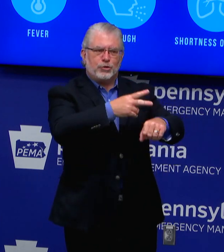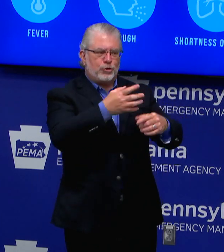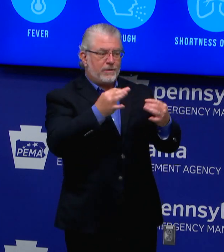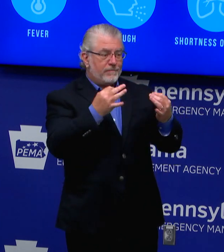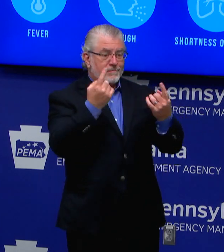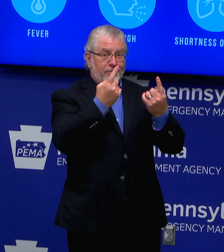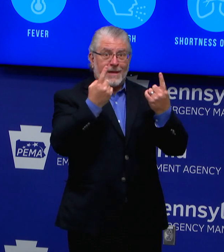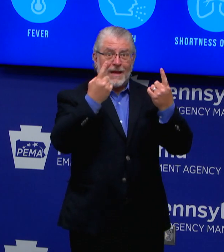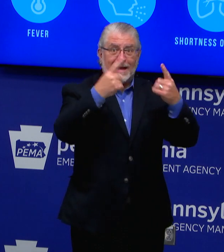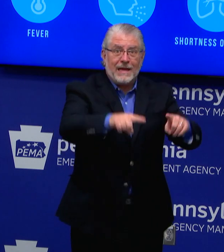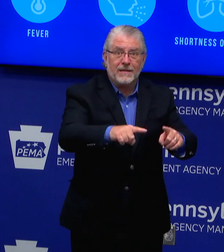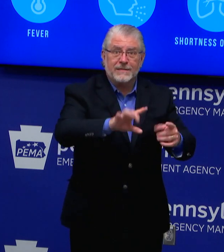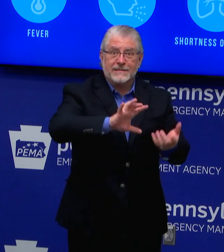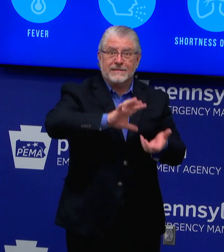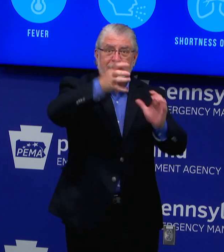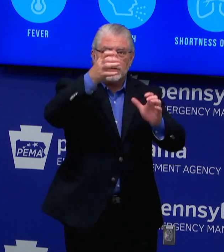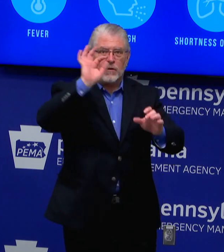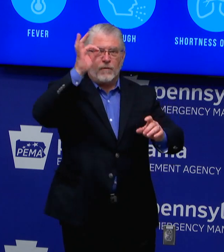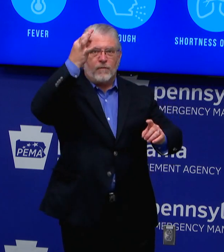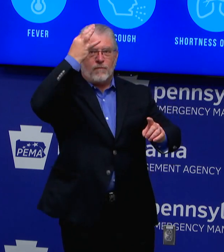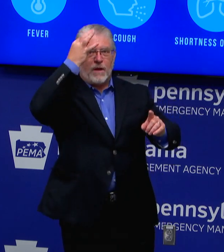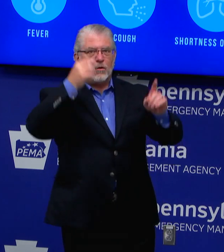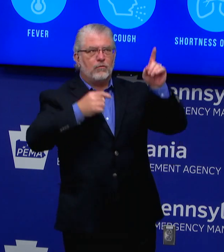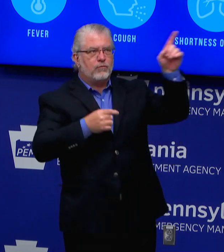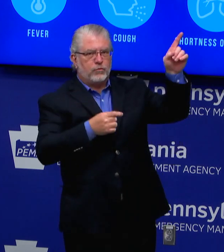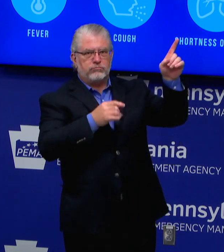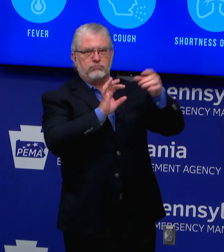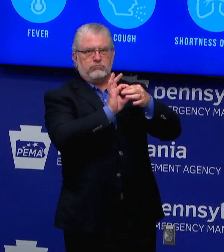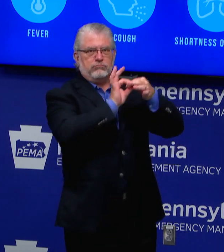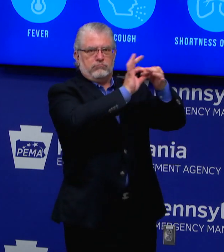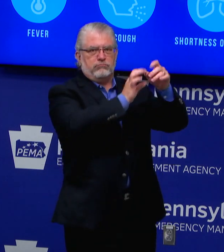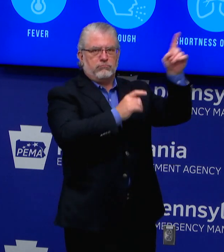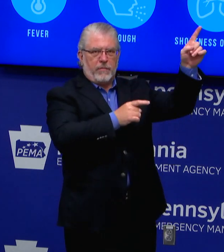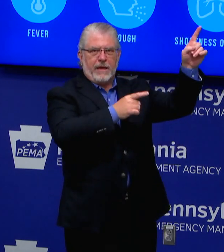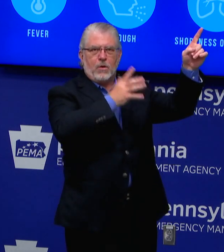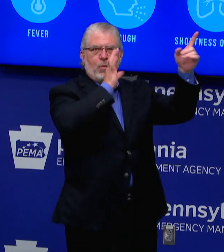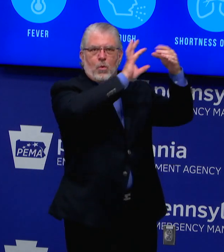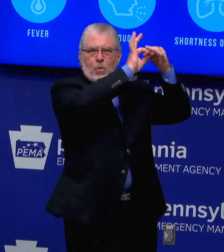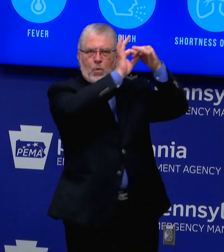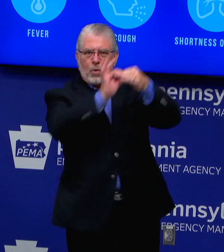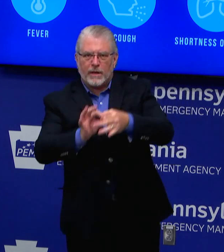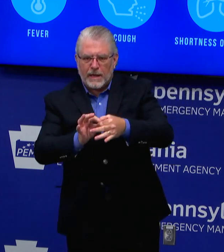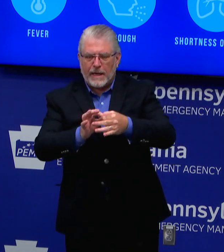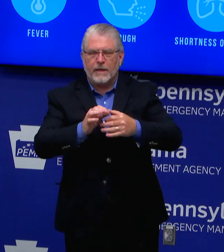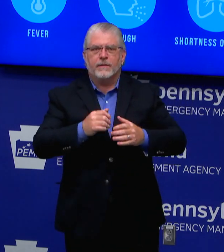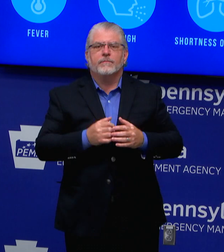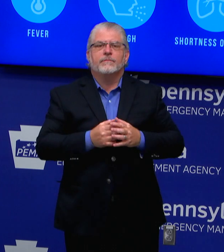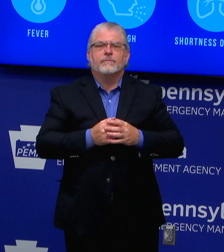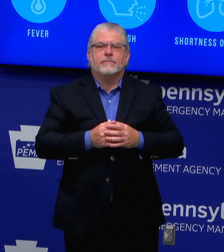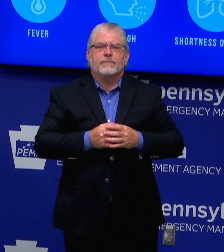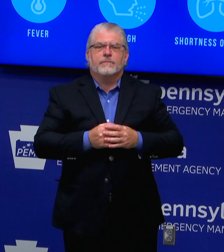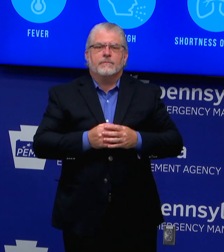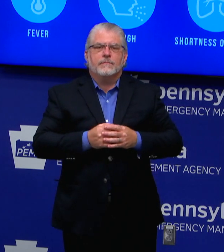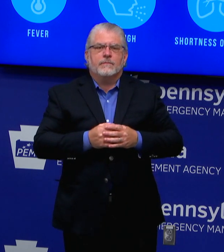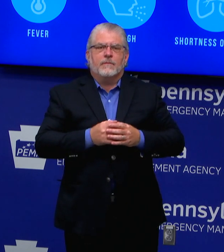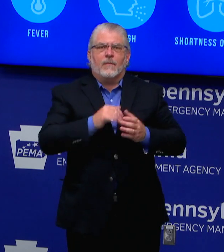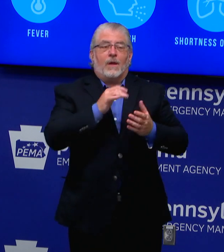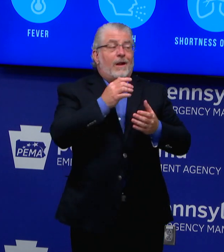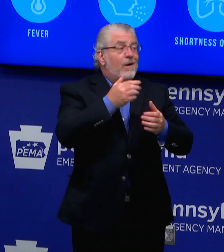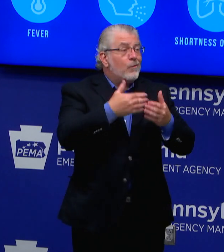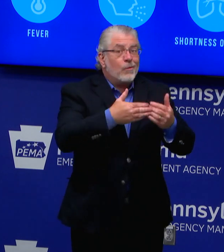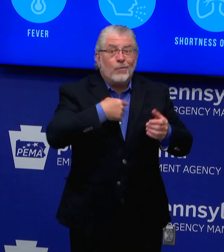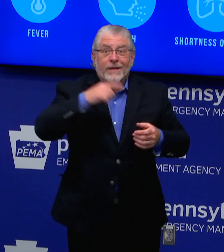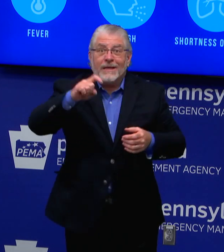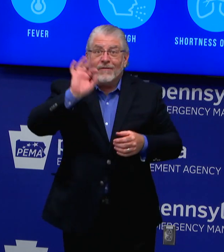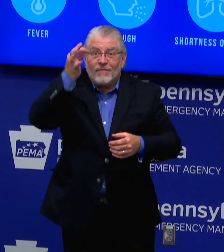serves to coordinate response and recovery operations across all levels of government, to include assistance from the federal government through the Federal Emergency